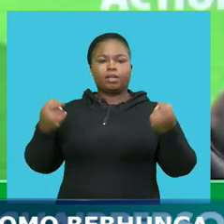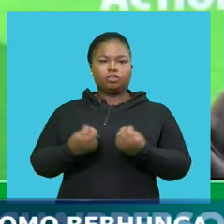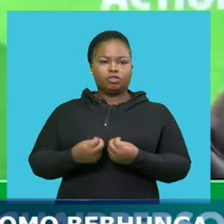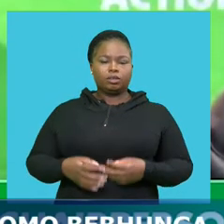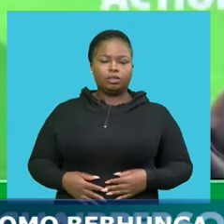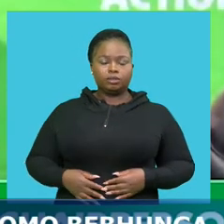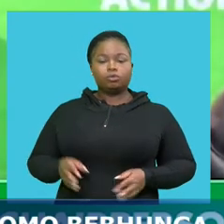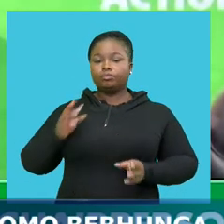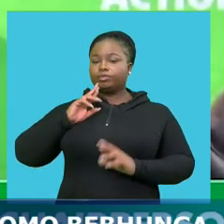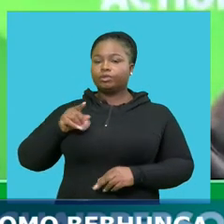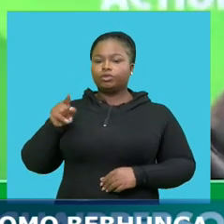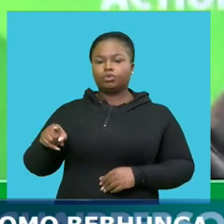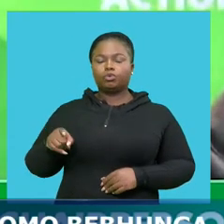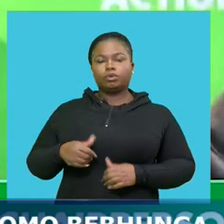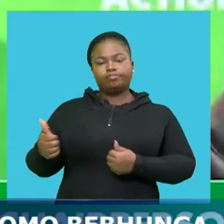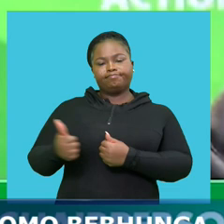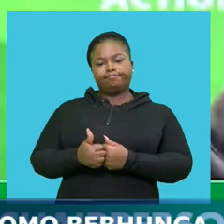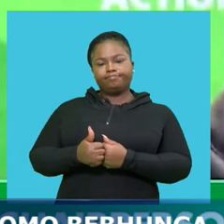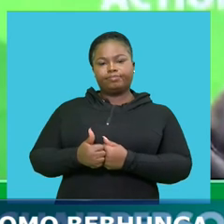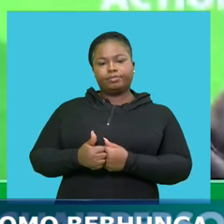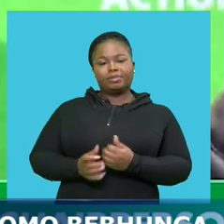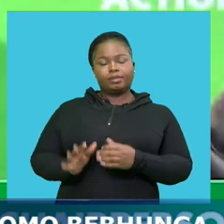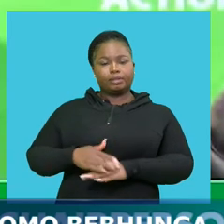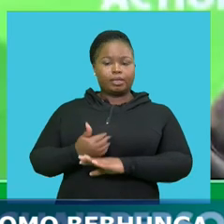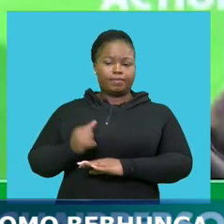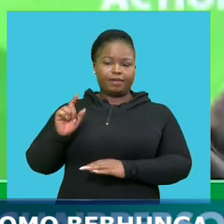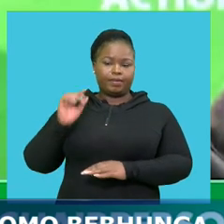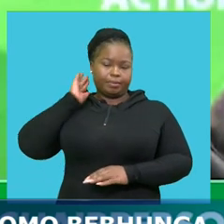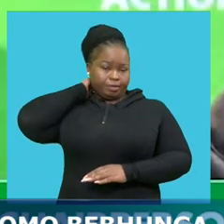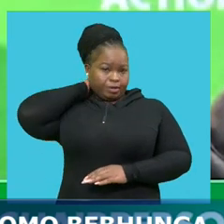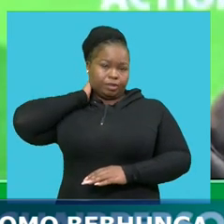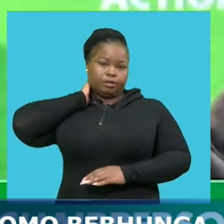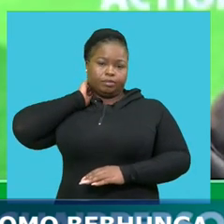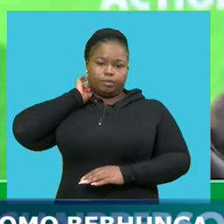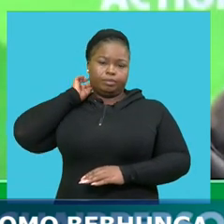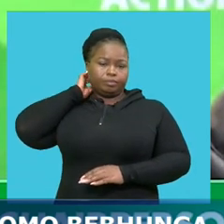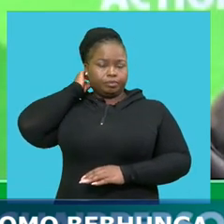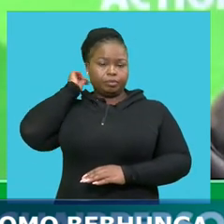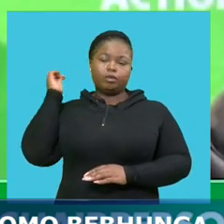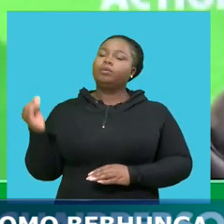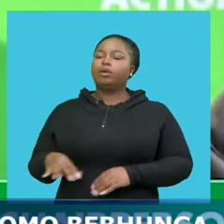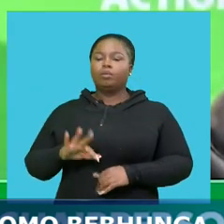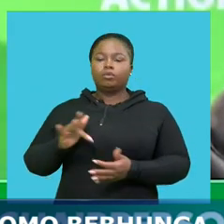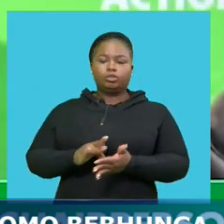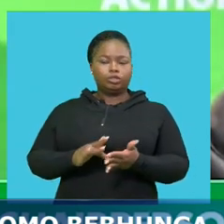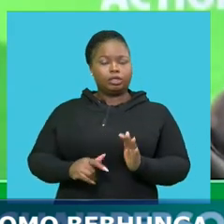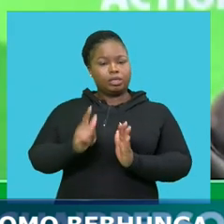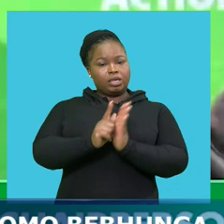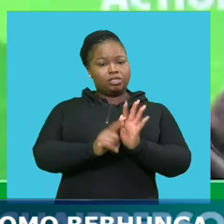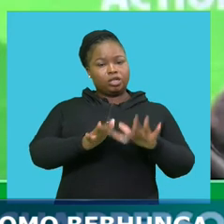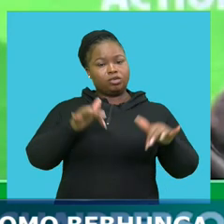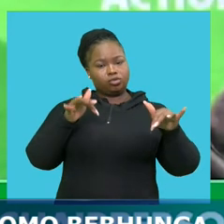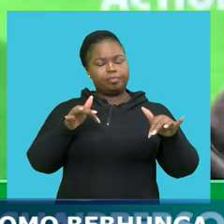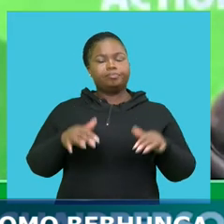in response to the grand coalition set up at that level. We will take up key positions in the legislature